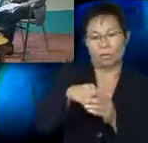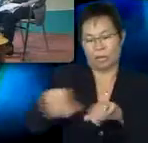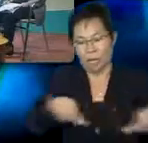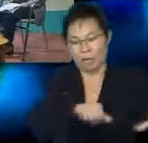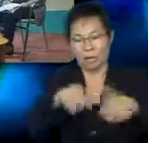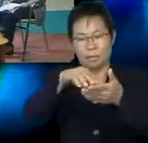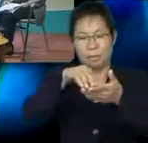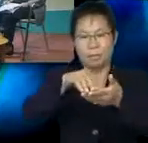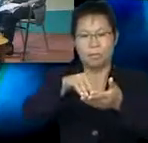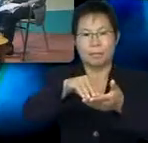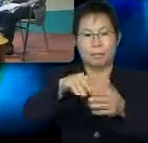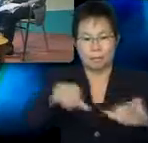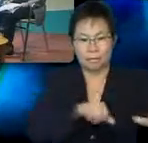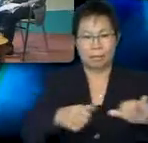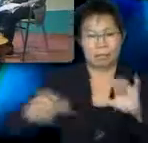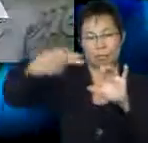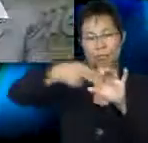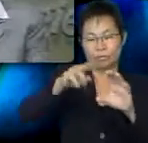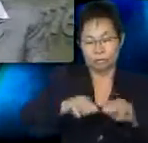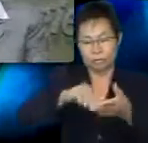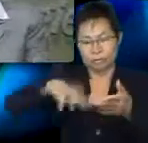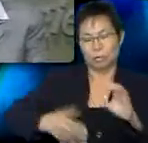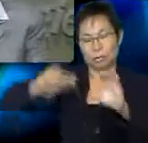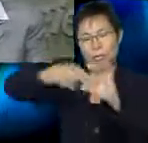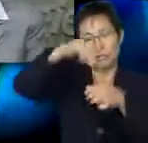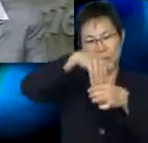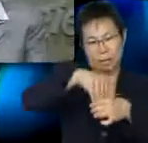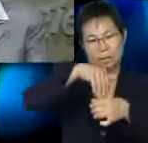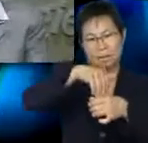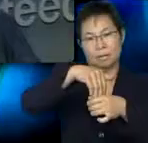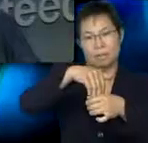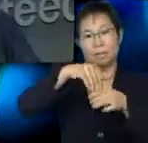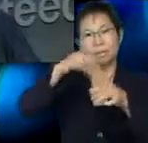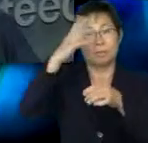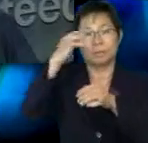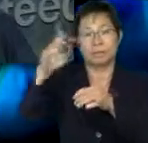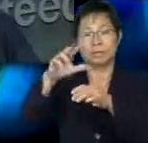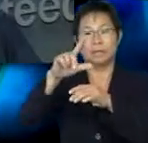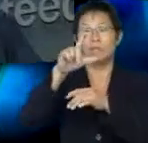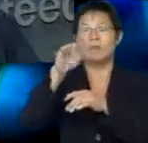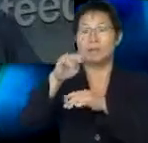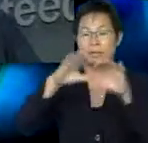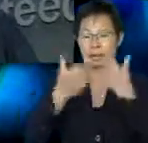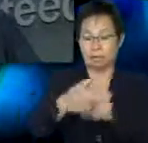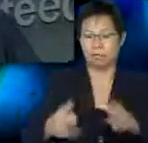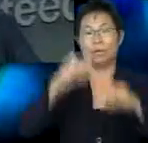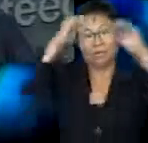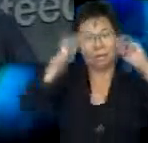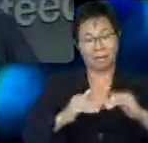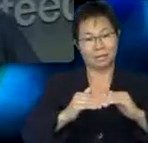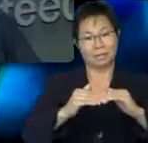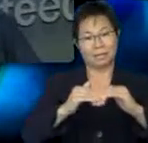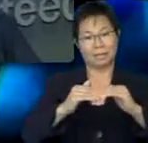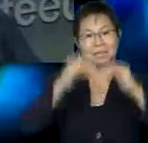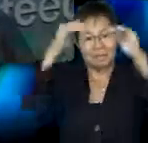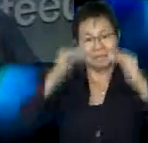and student involvement at work in Mr. Lim's classroom. In the next scene, you will see how